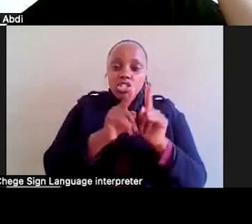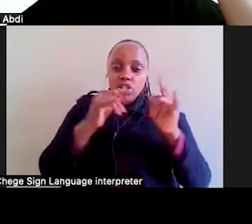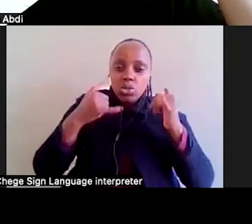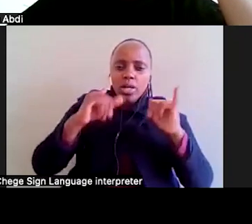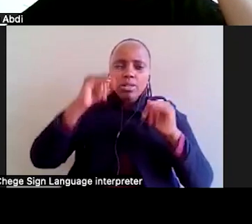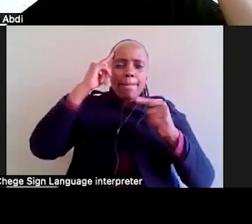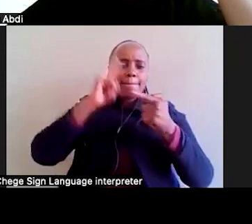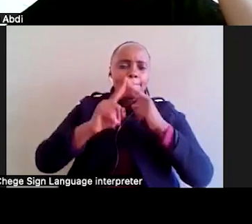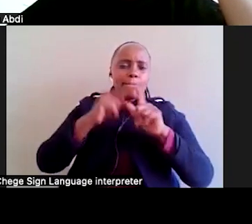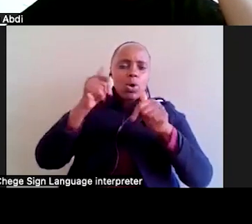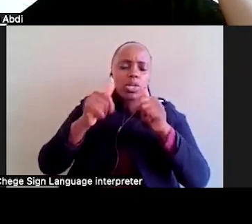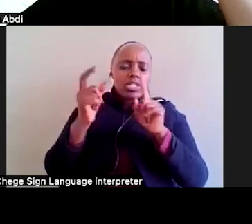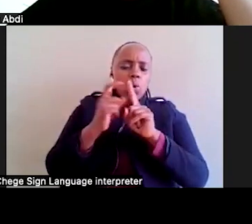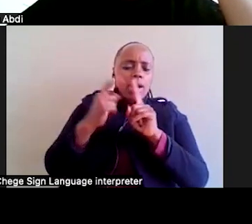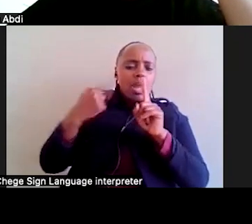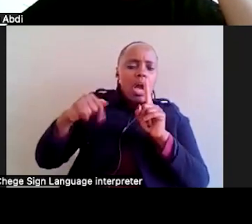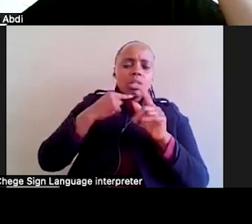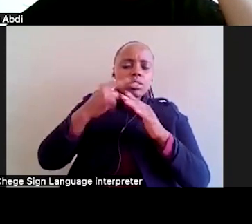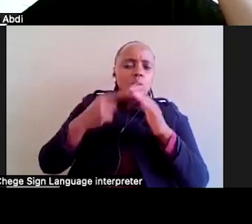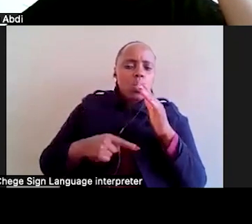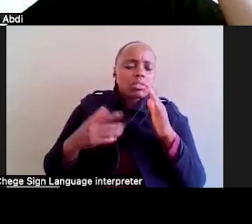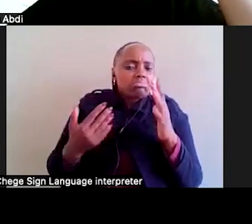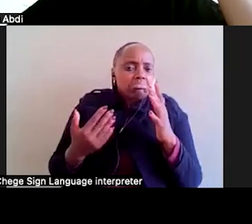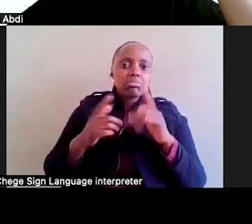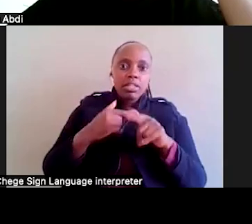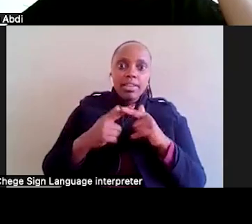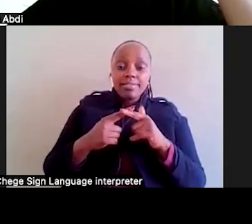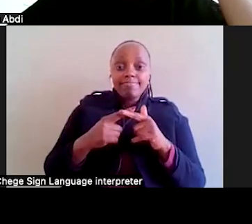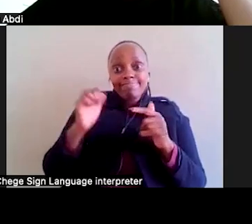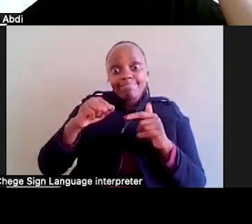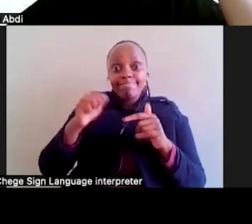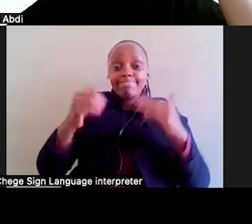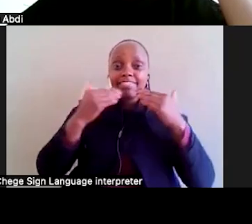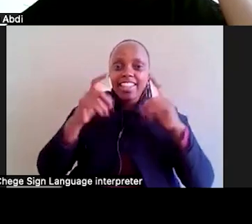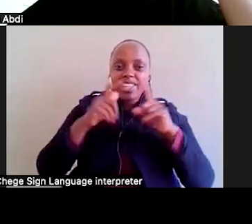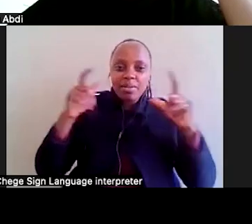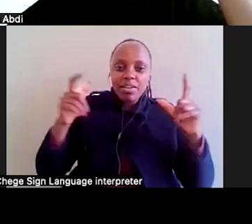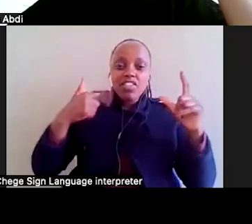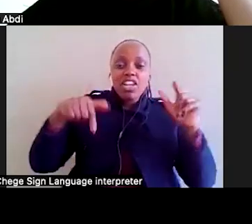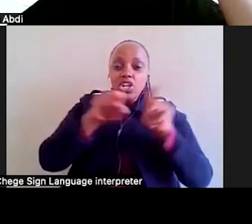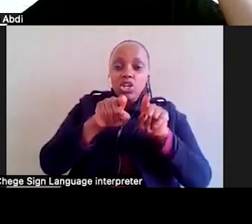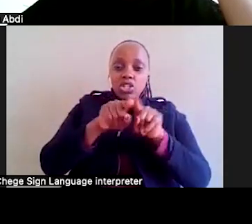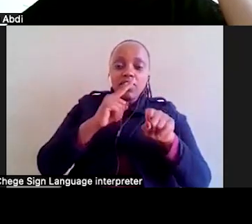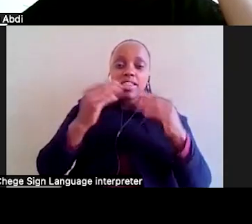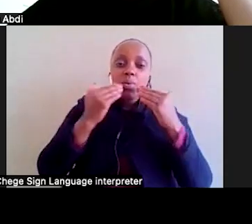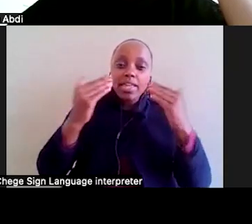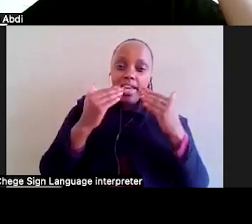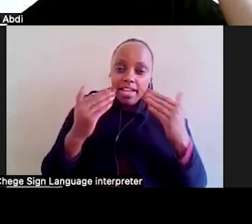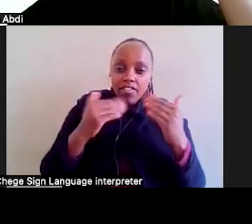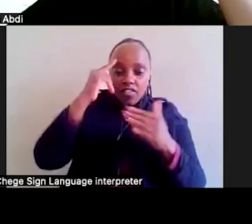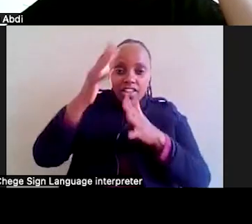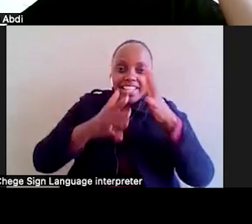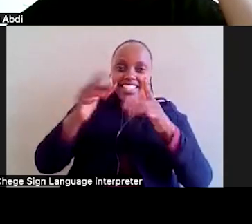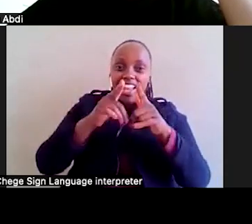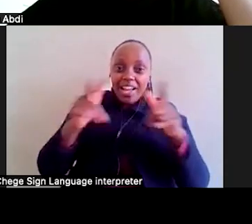figure out what it is that we're saying. So, but yes, thank you so much. We're also really appreciative of